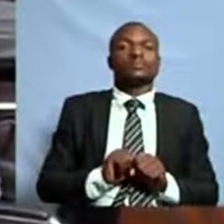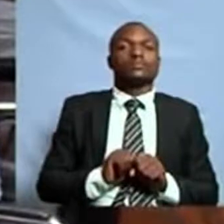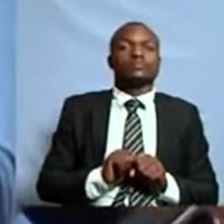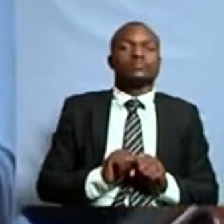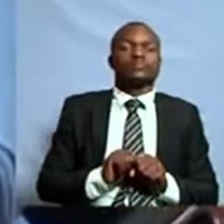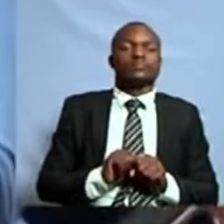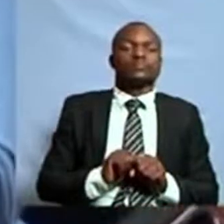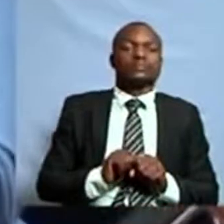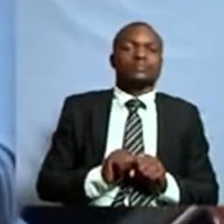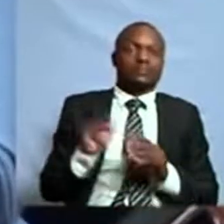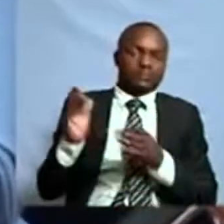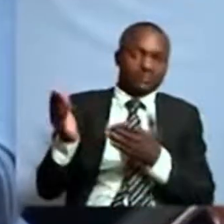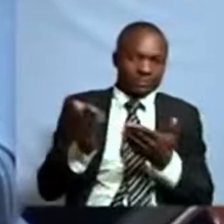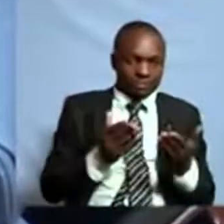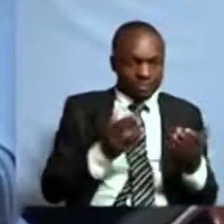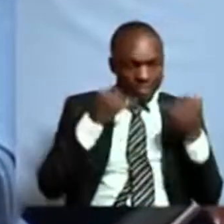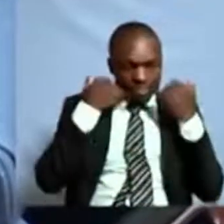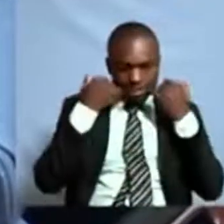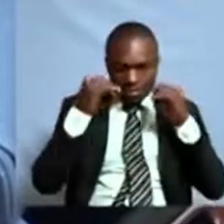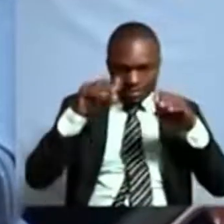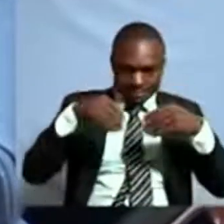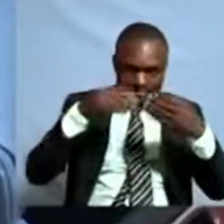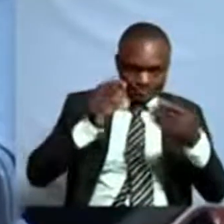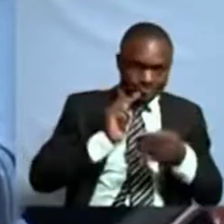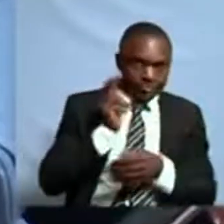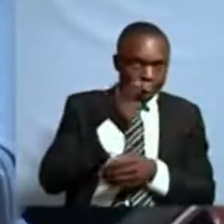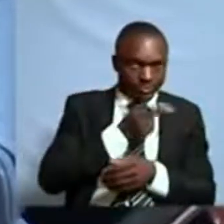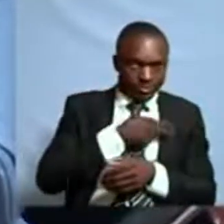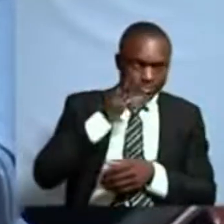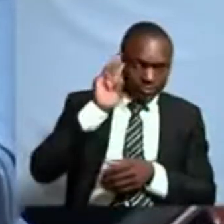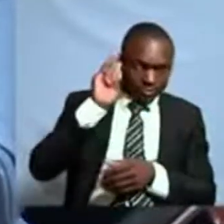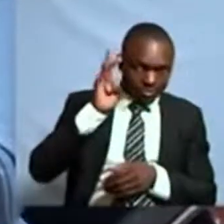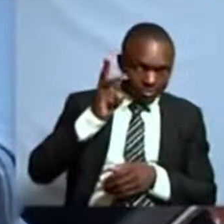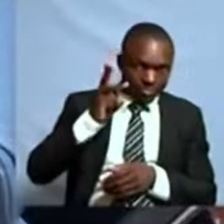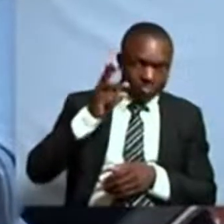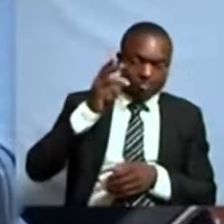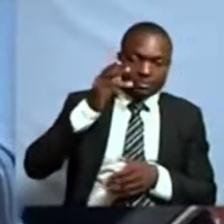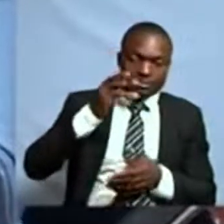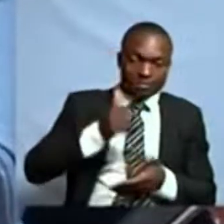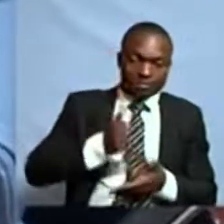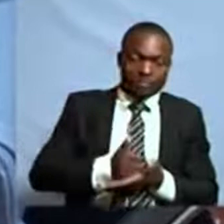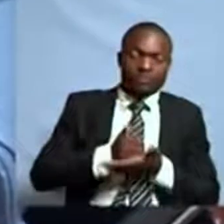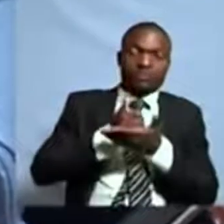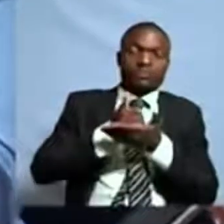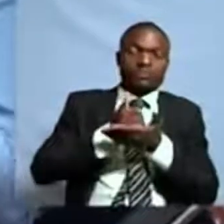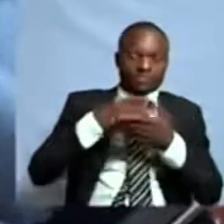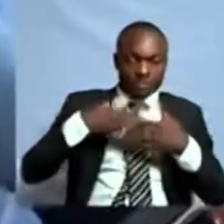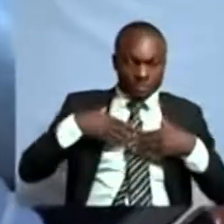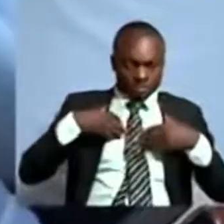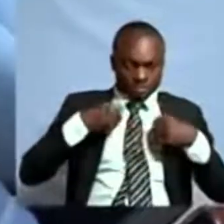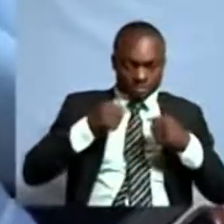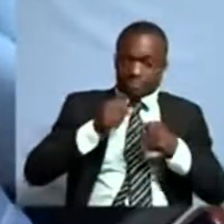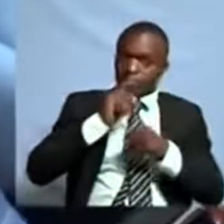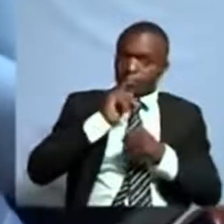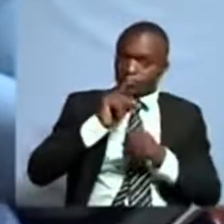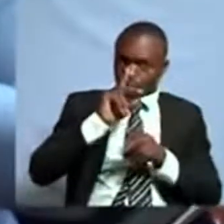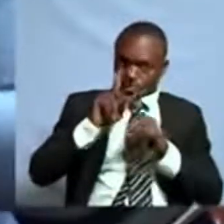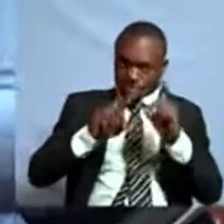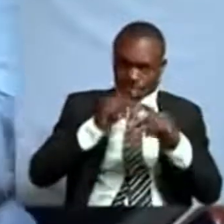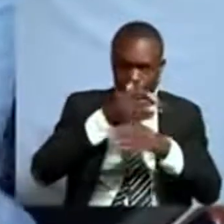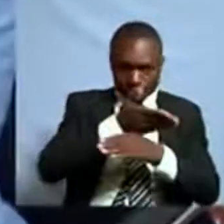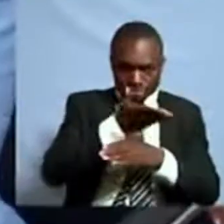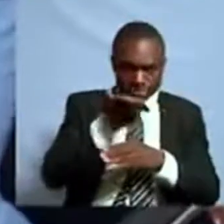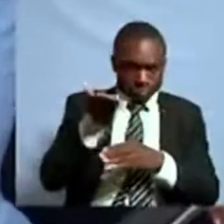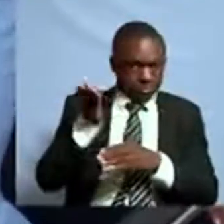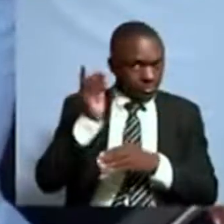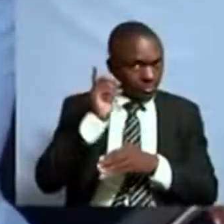provisions that you have provided to us, which are going to be very helpful indeed. The people out there, they